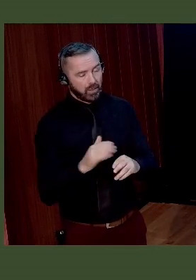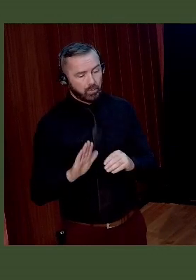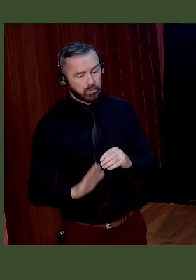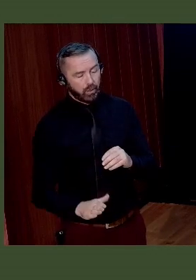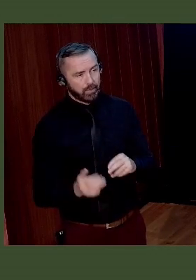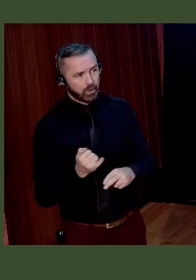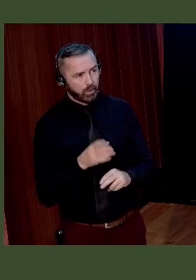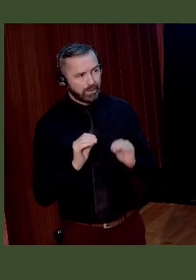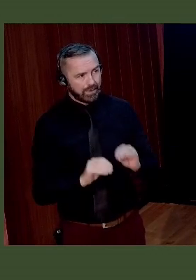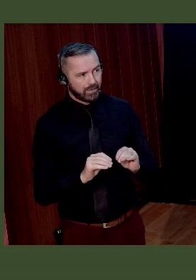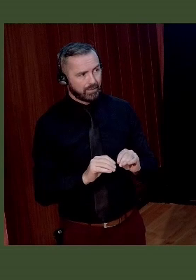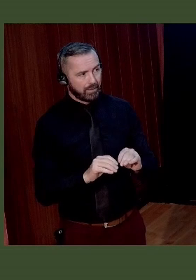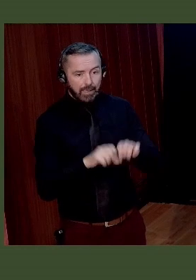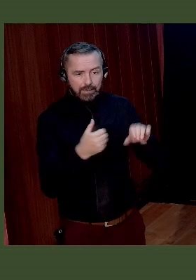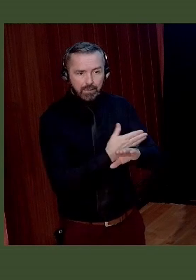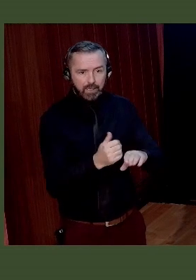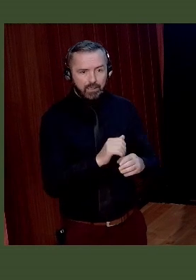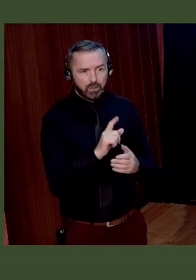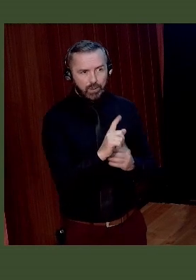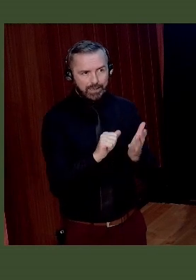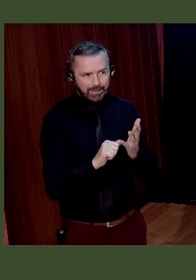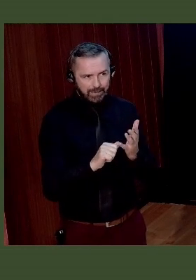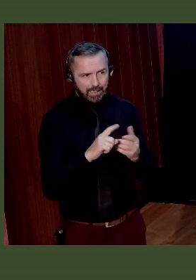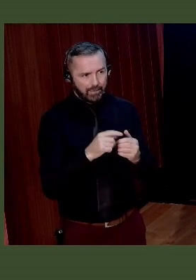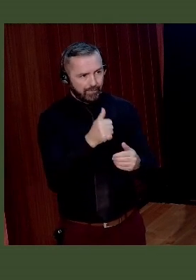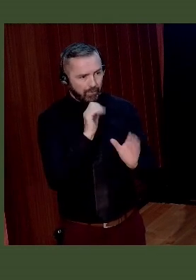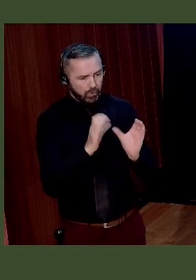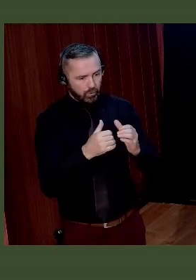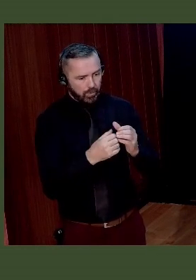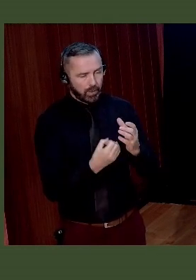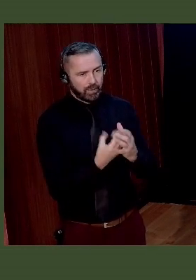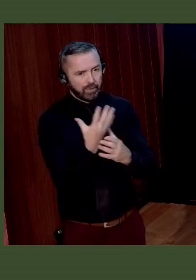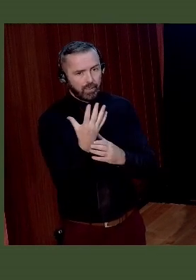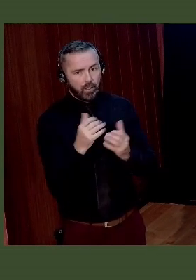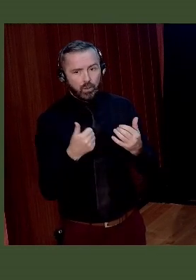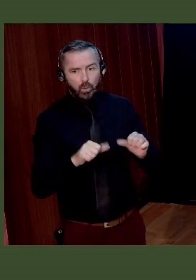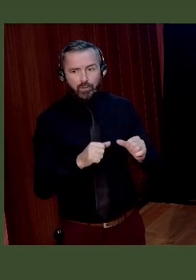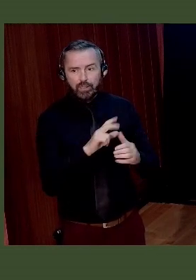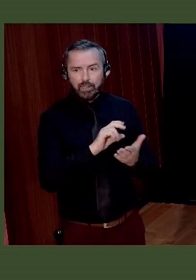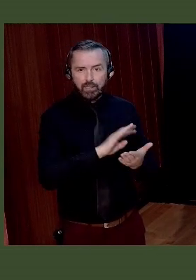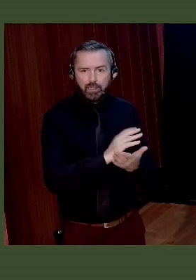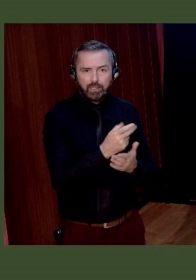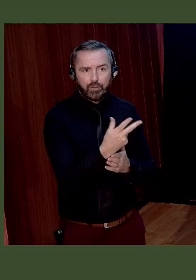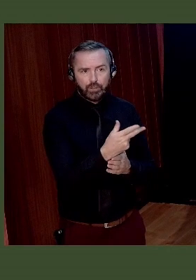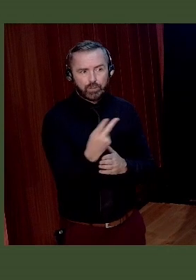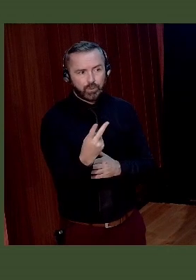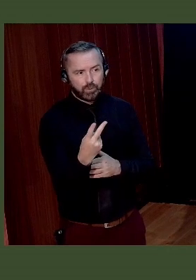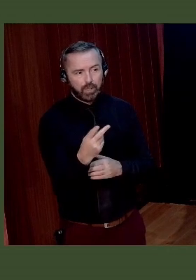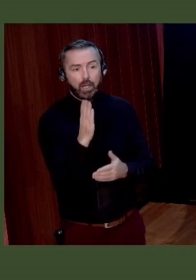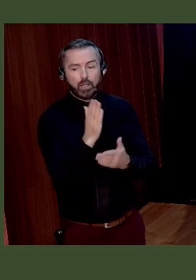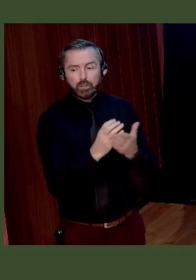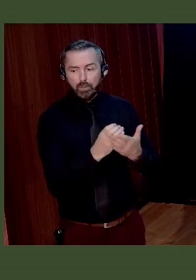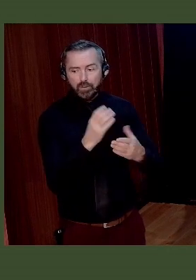scheme began in 1926, and the first group qualified as national teachers in 1932. Some of the